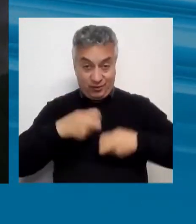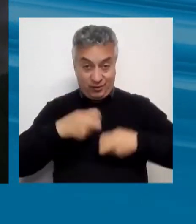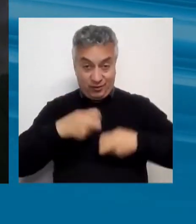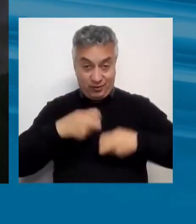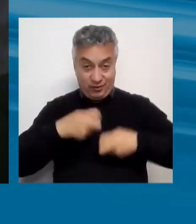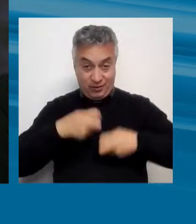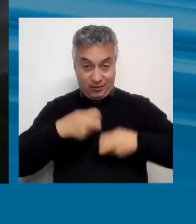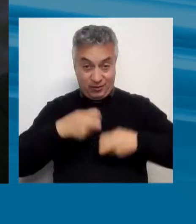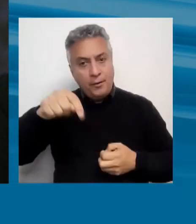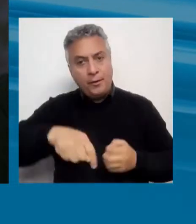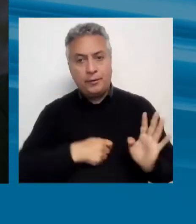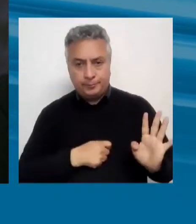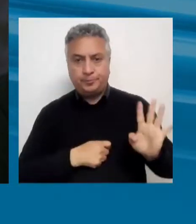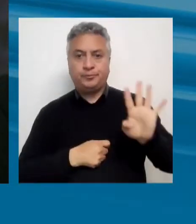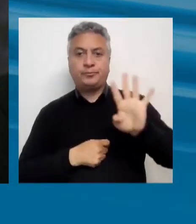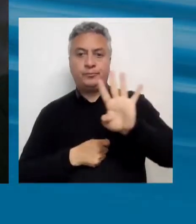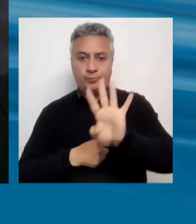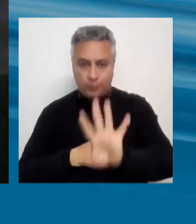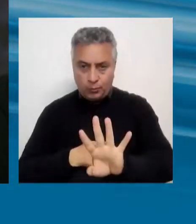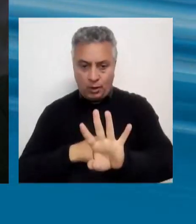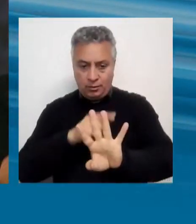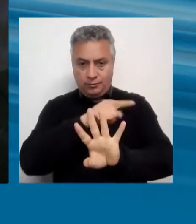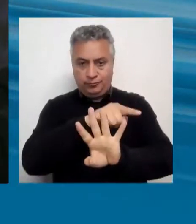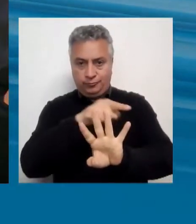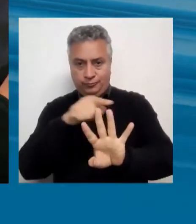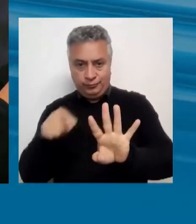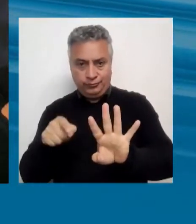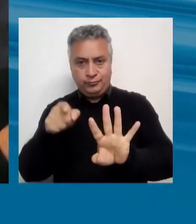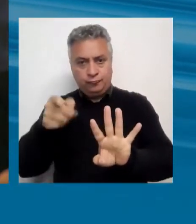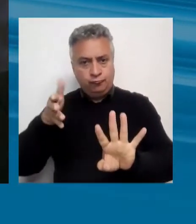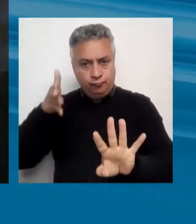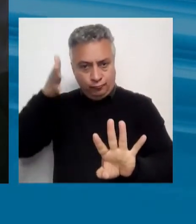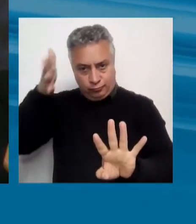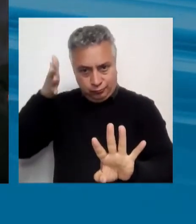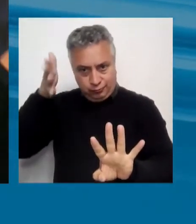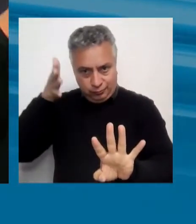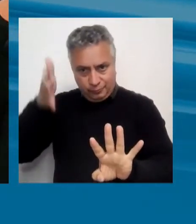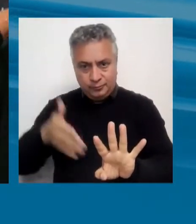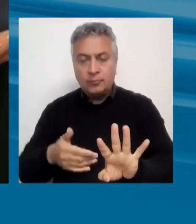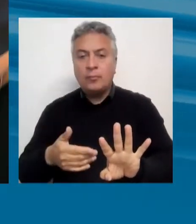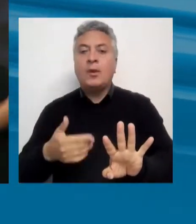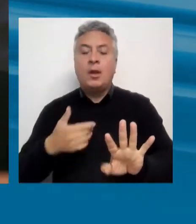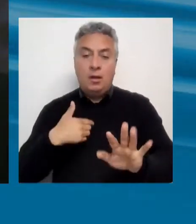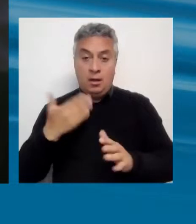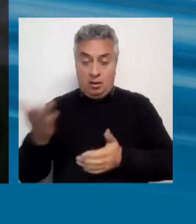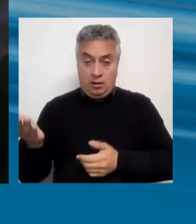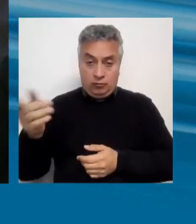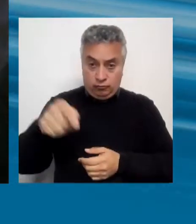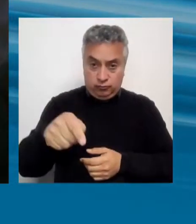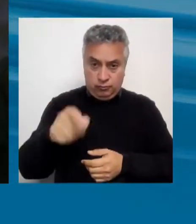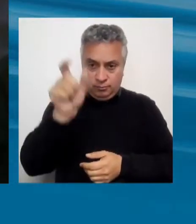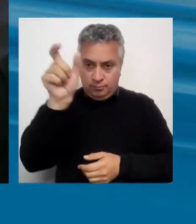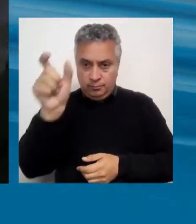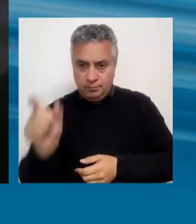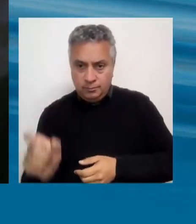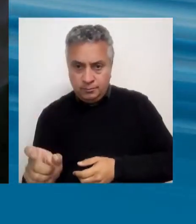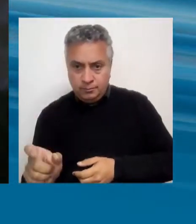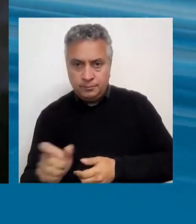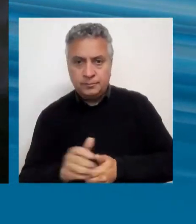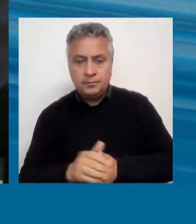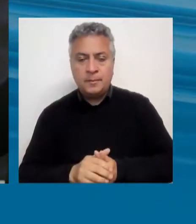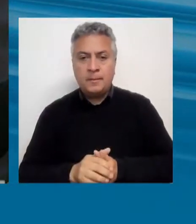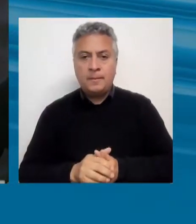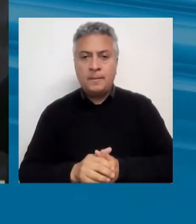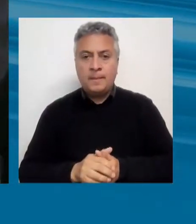us 4 distinguished panel members. I'd like to introduce them to you. We have Mr. Kirk Humphrey.